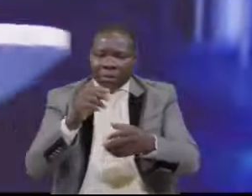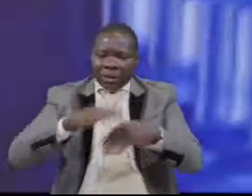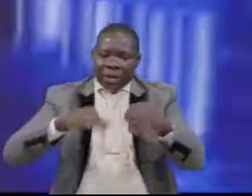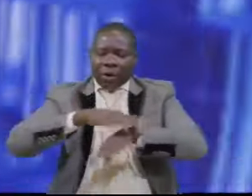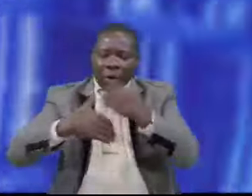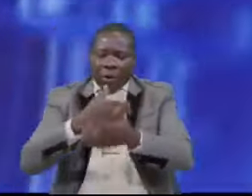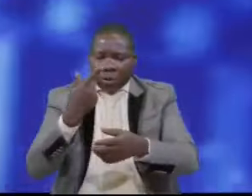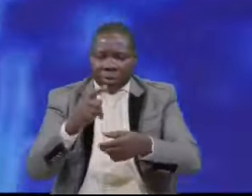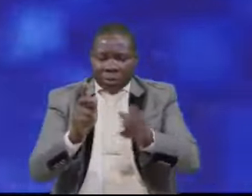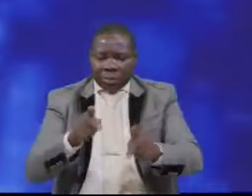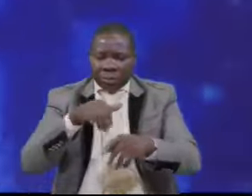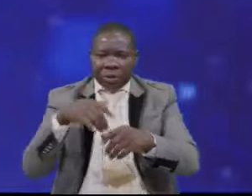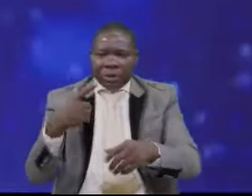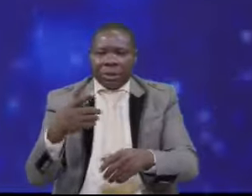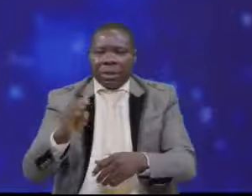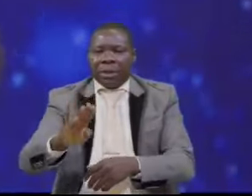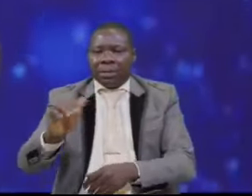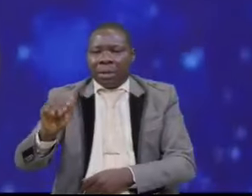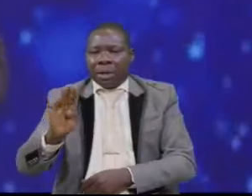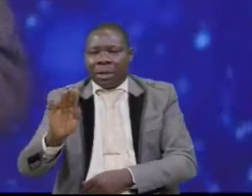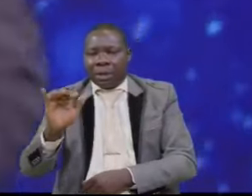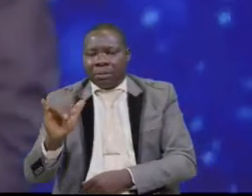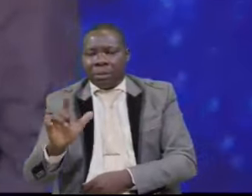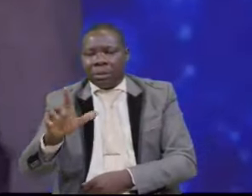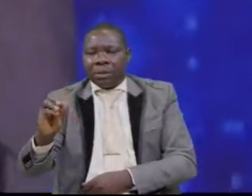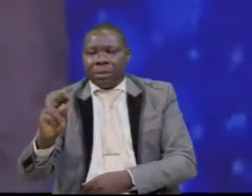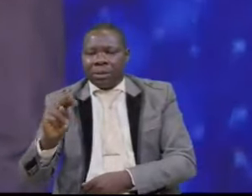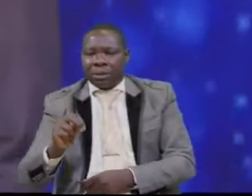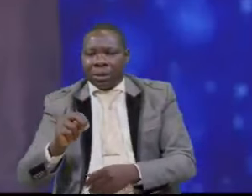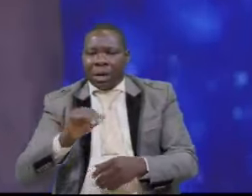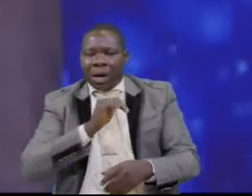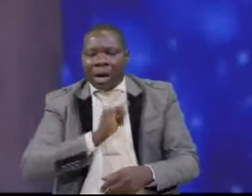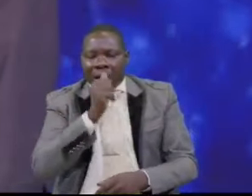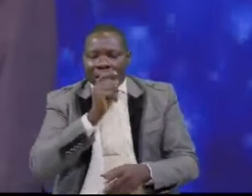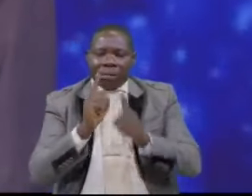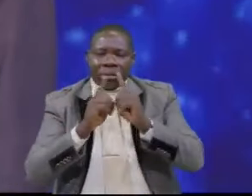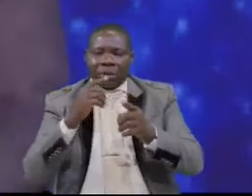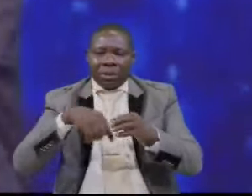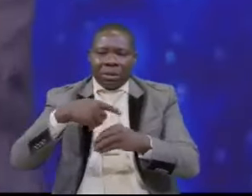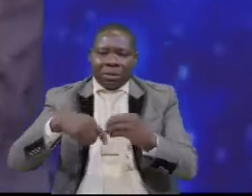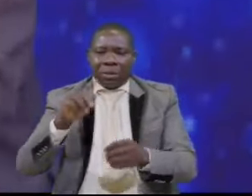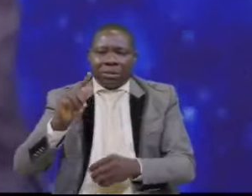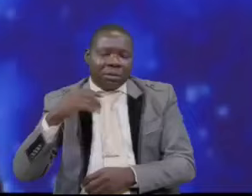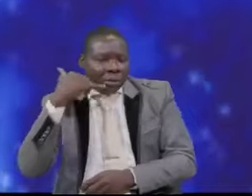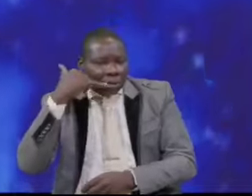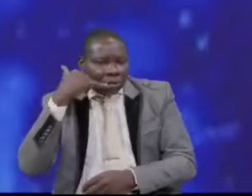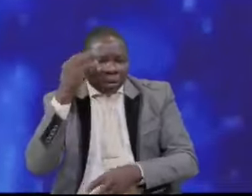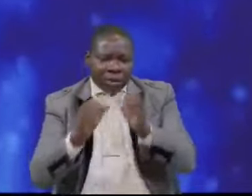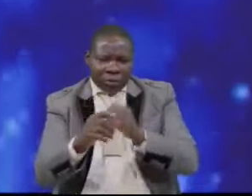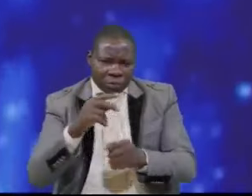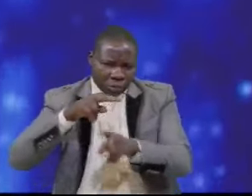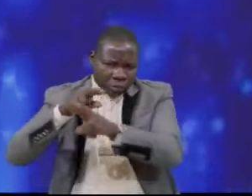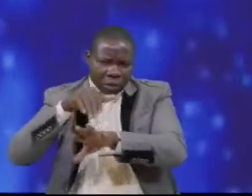started talking about the telephone. If you look at the first cell phone, before